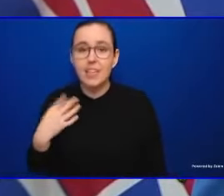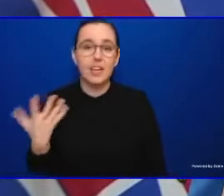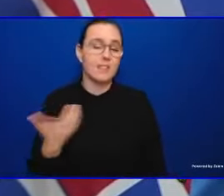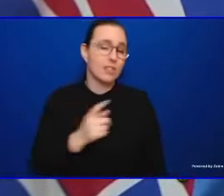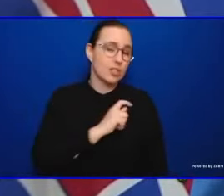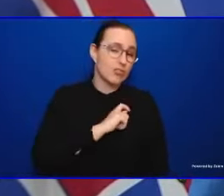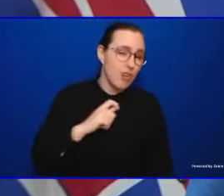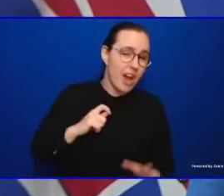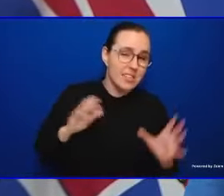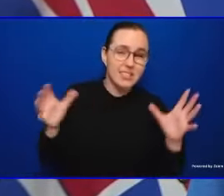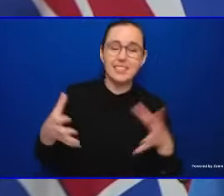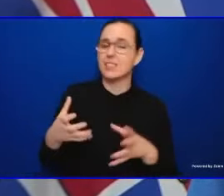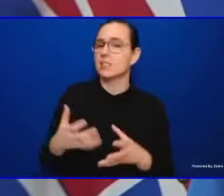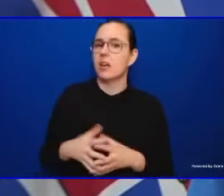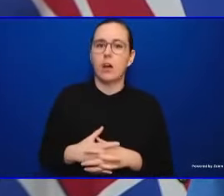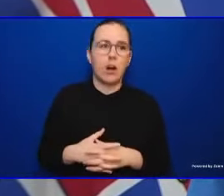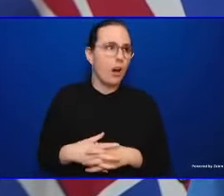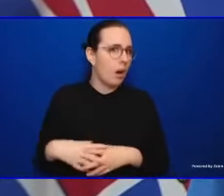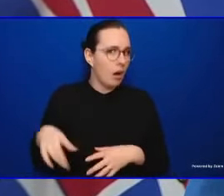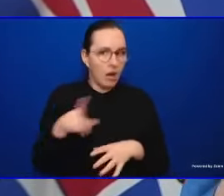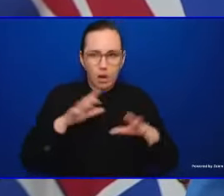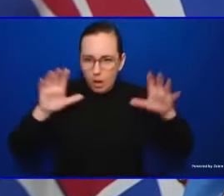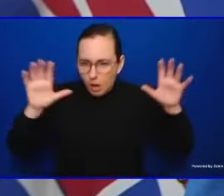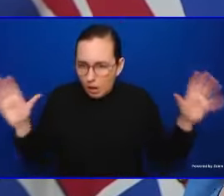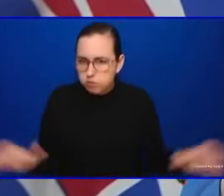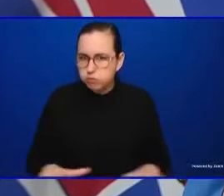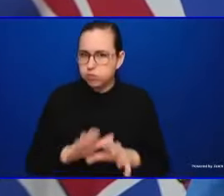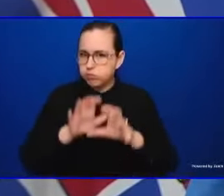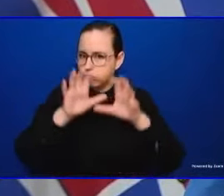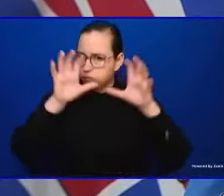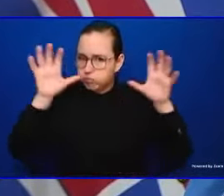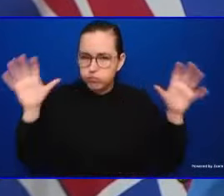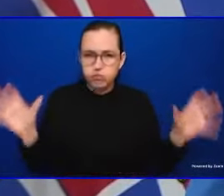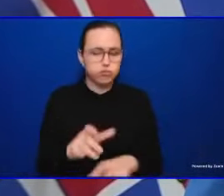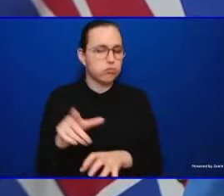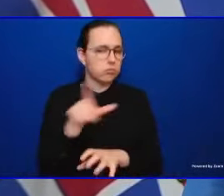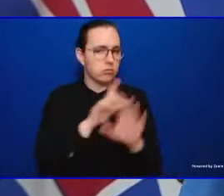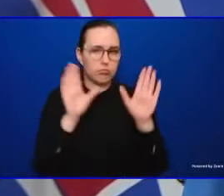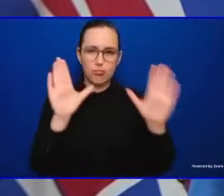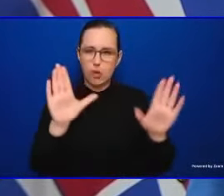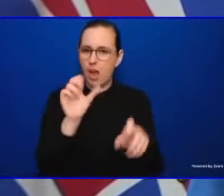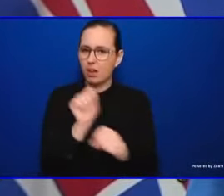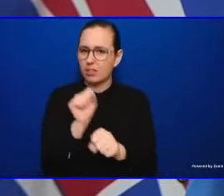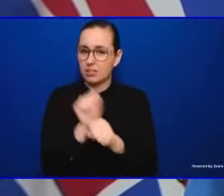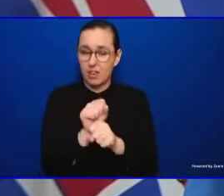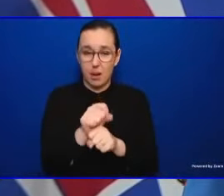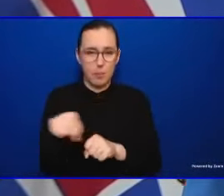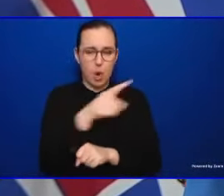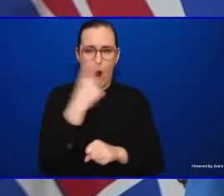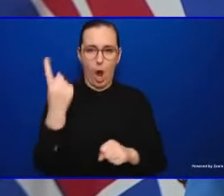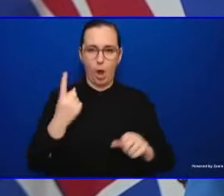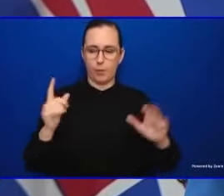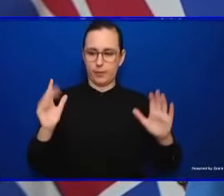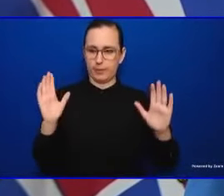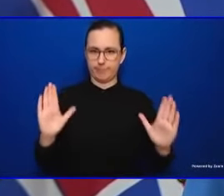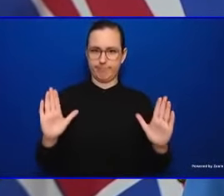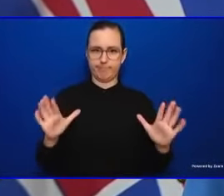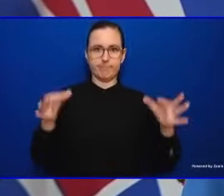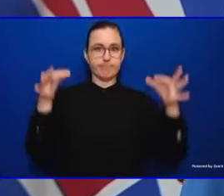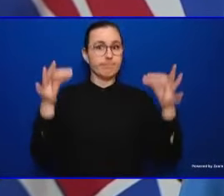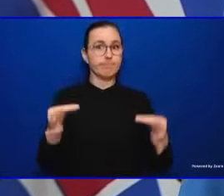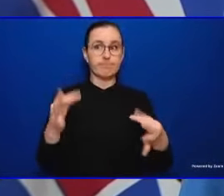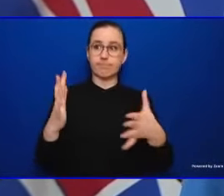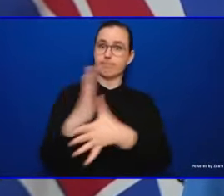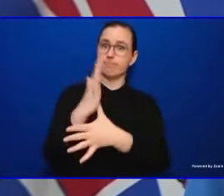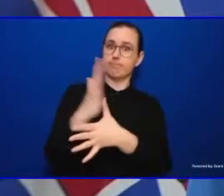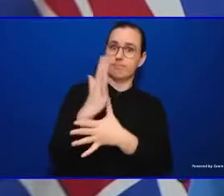been extraordinary, as you have put children at the center of everything that we do in our